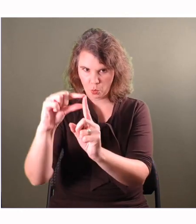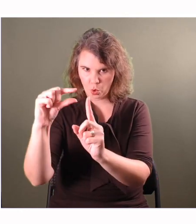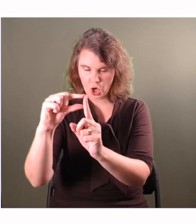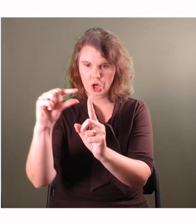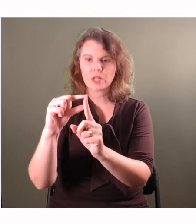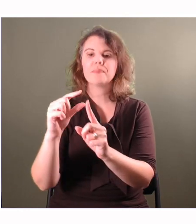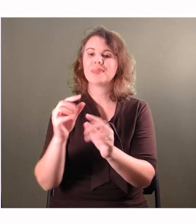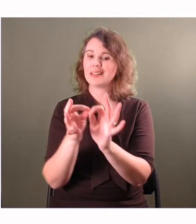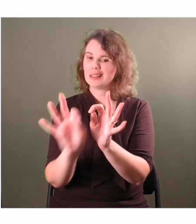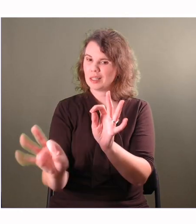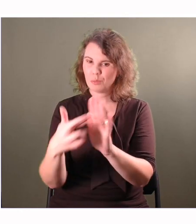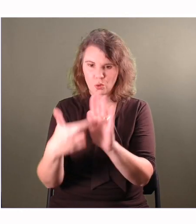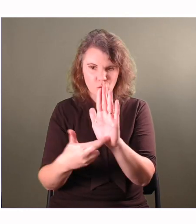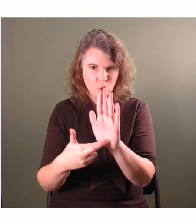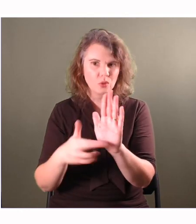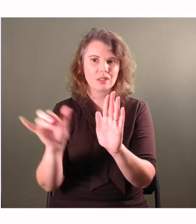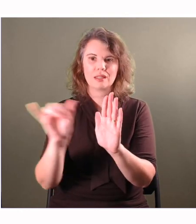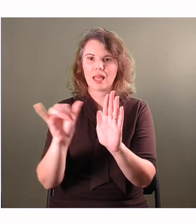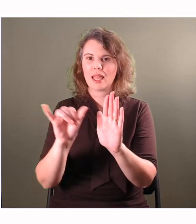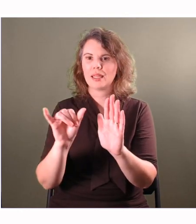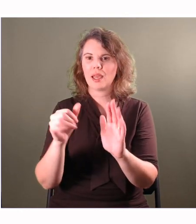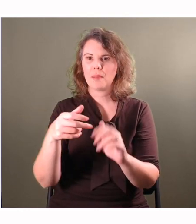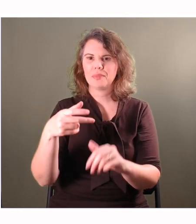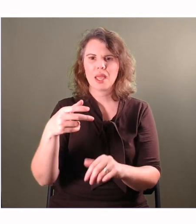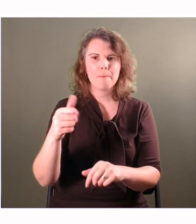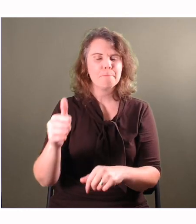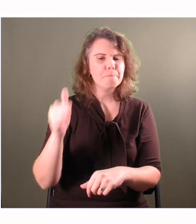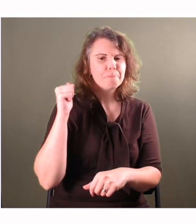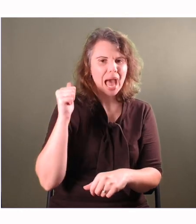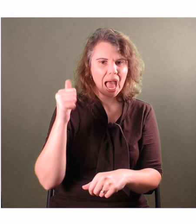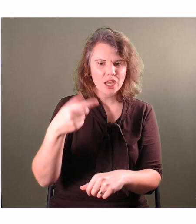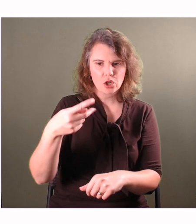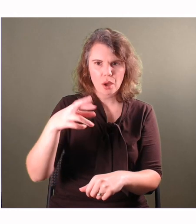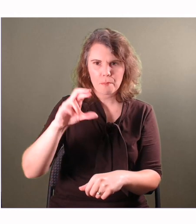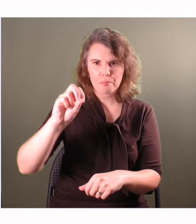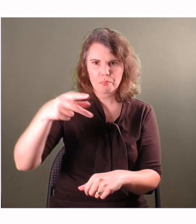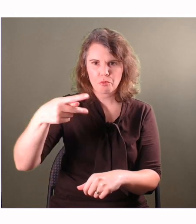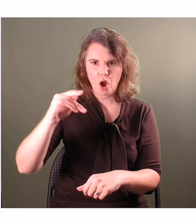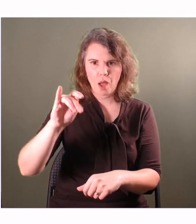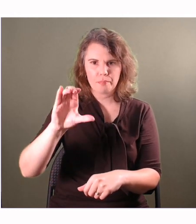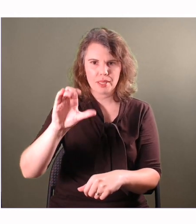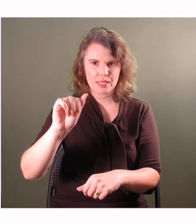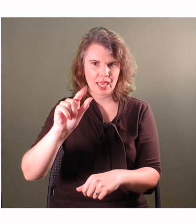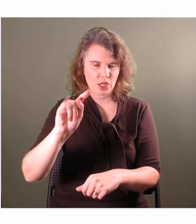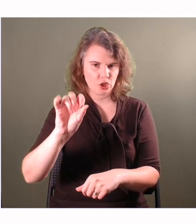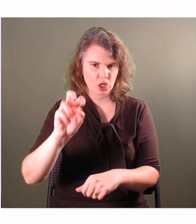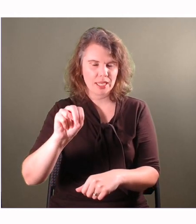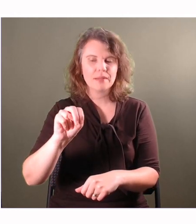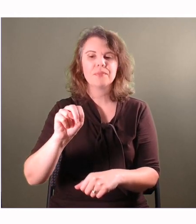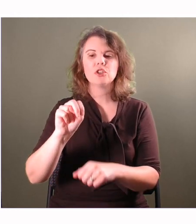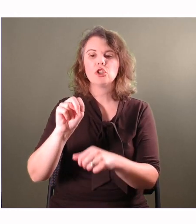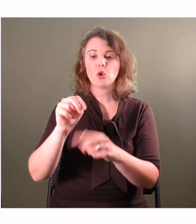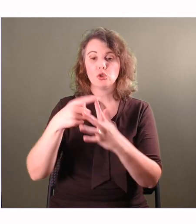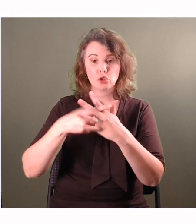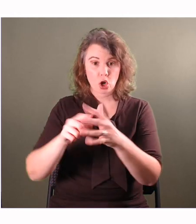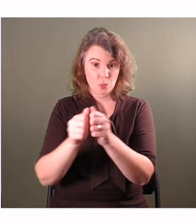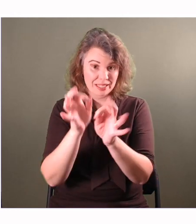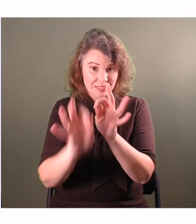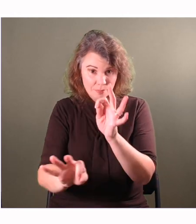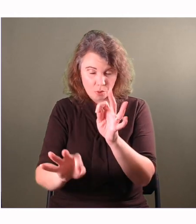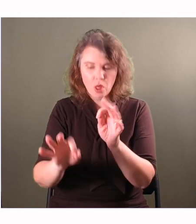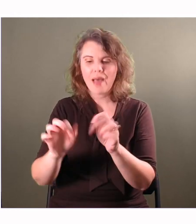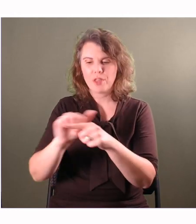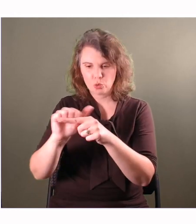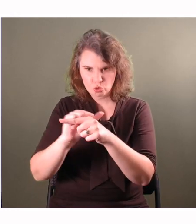by simple connectionist learning rules such as backpropagation. So you start out and you train this model